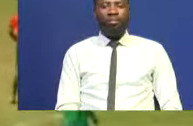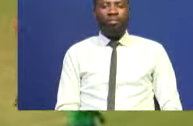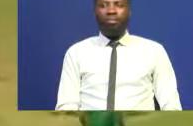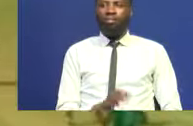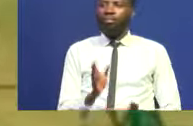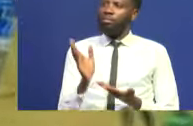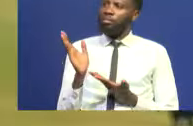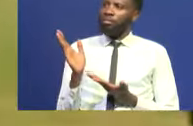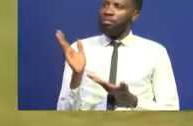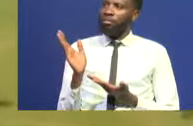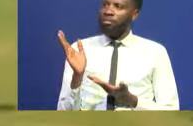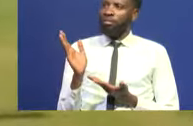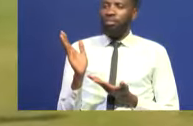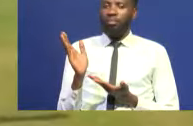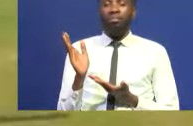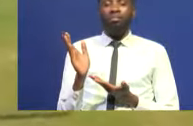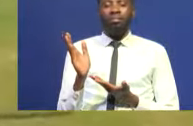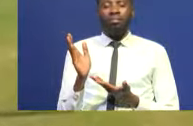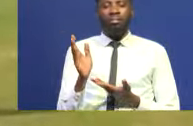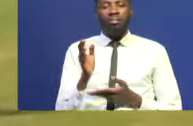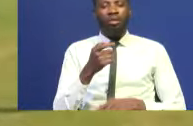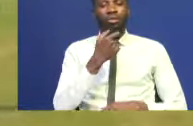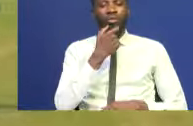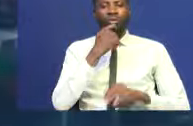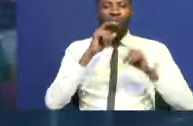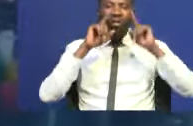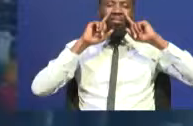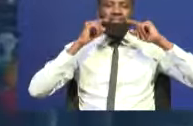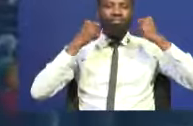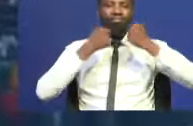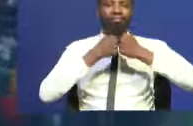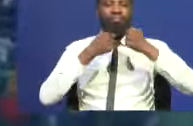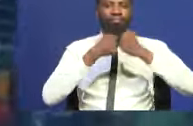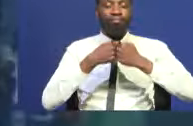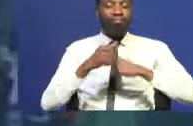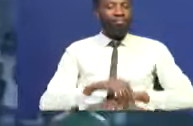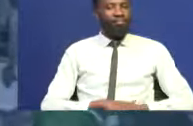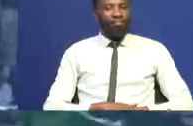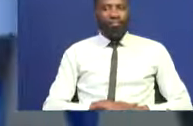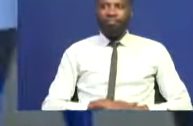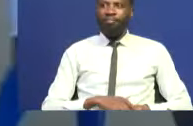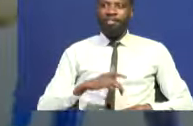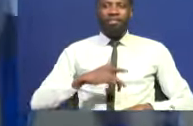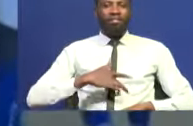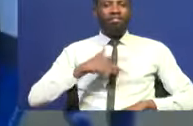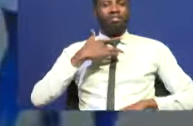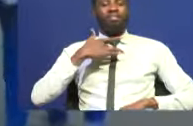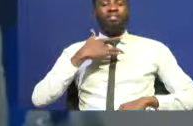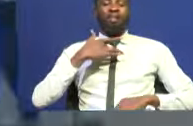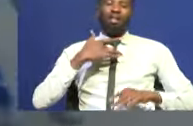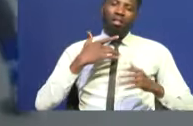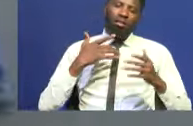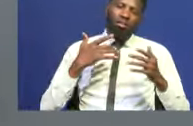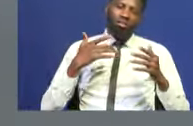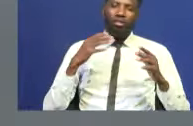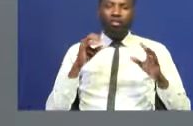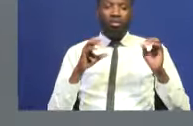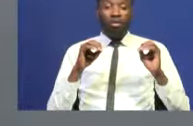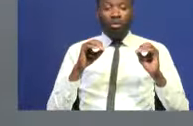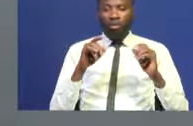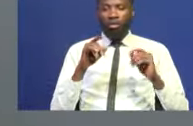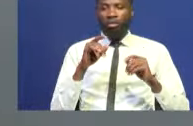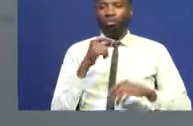And Mashemeji Derby deadlock. Mixed feelings as Kogalo and Ingwe draw in